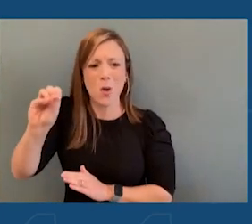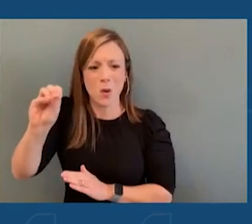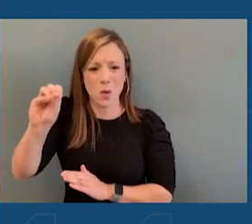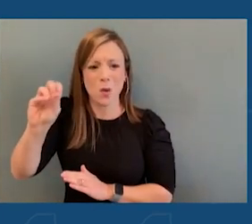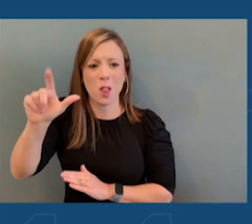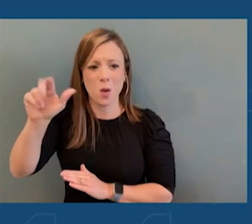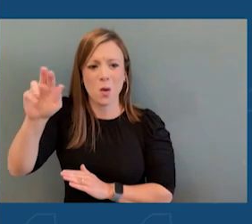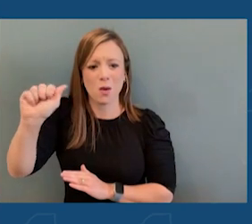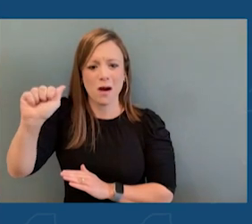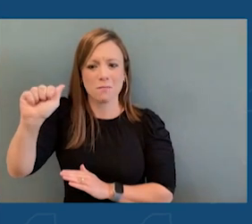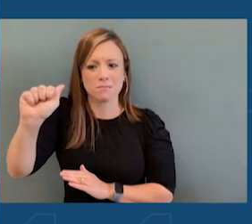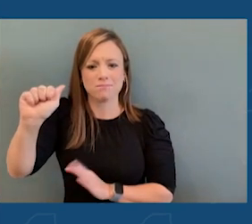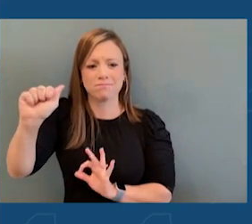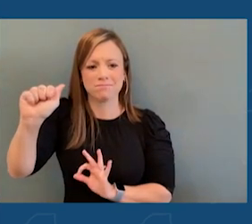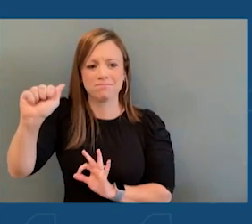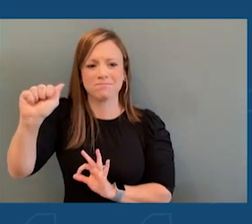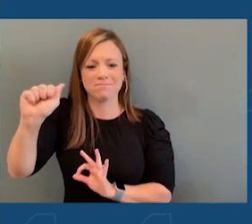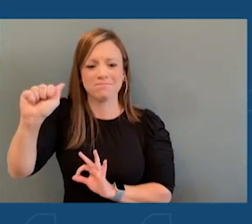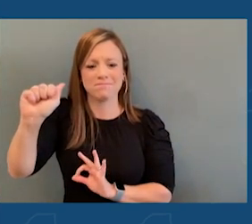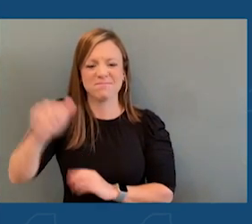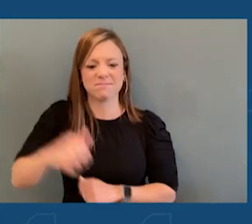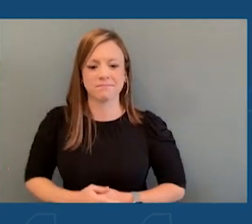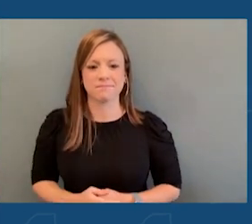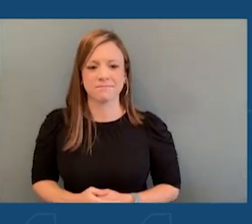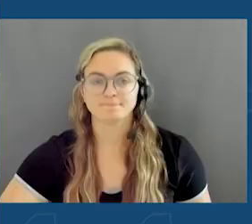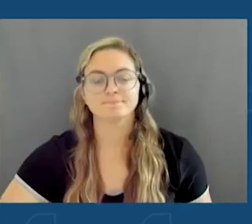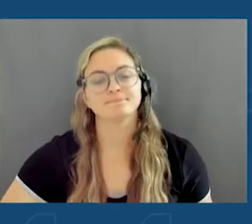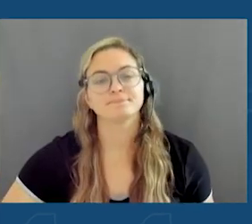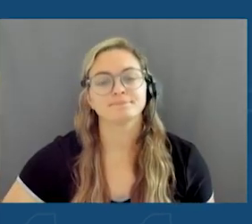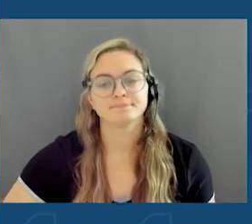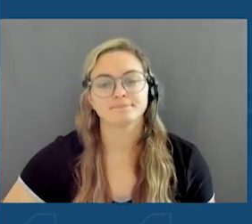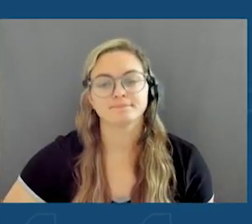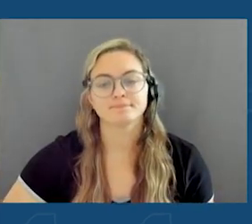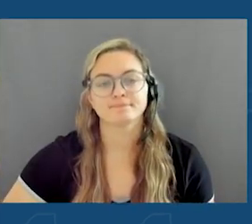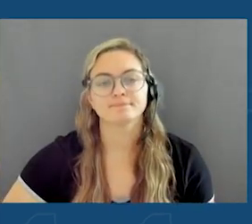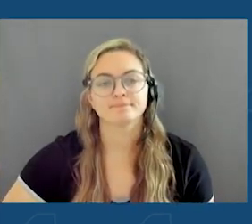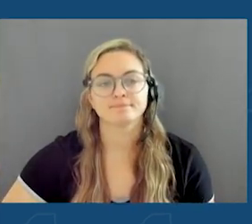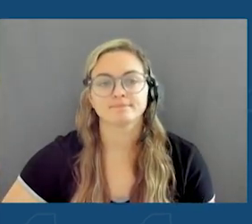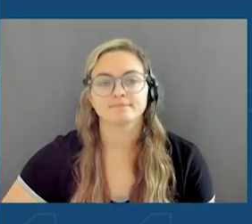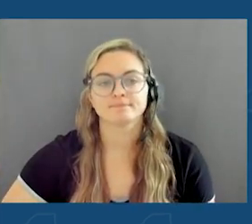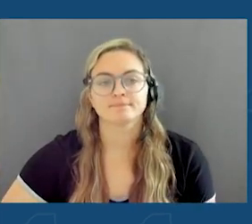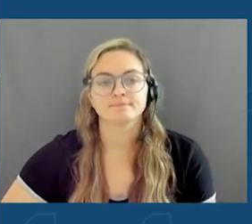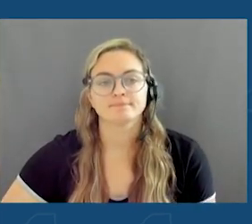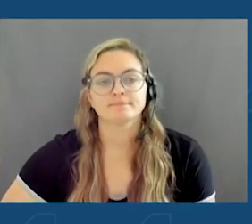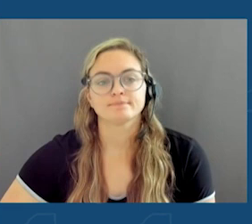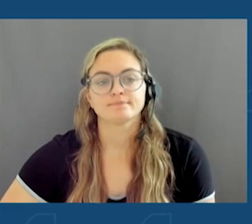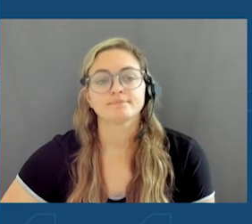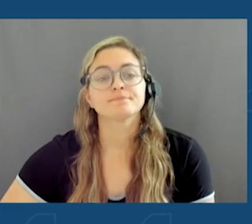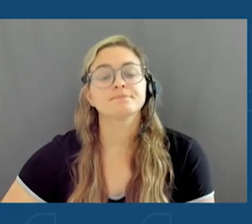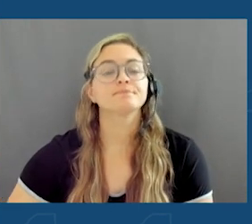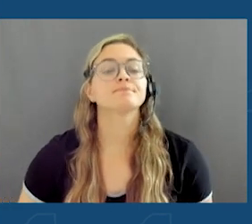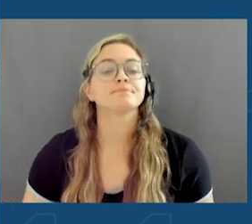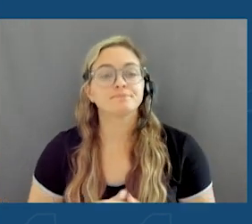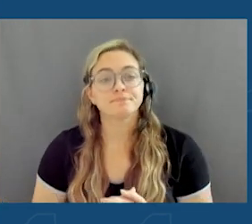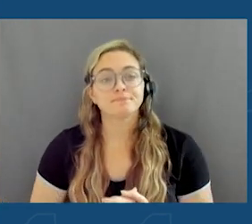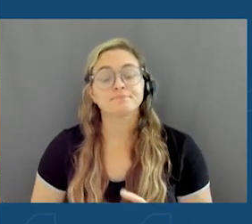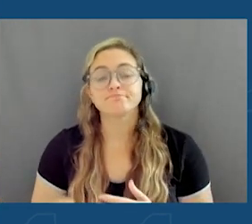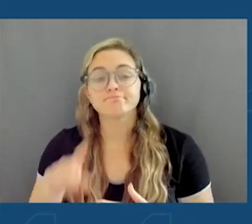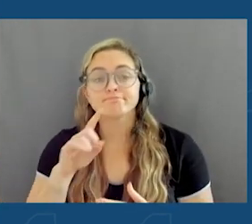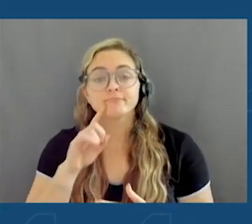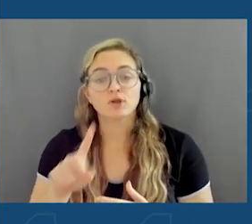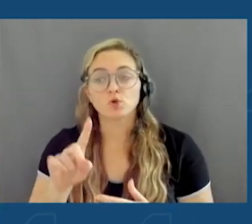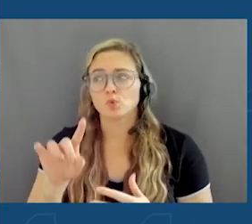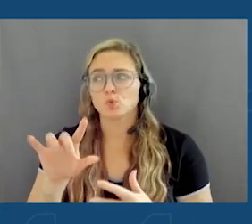Thank you. Thank you. Thank you. And to great backers